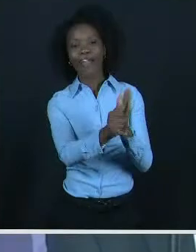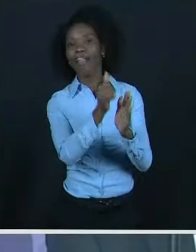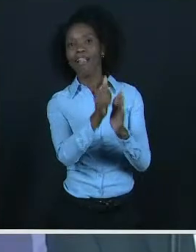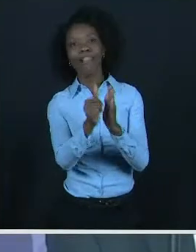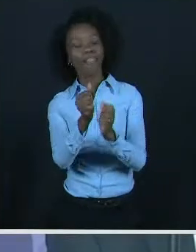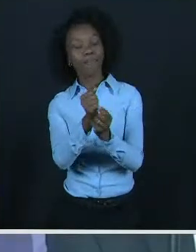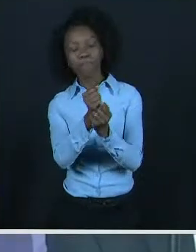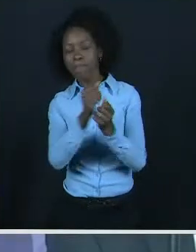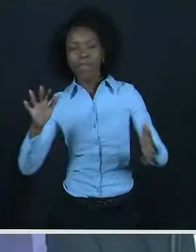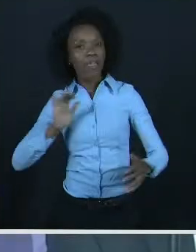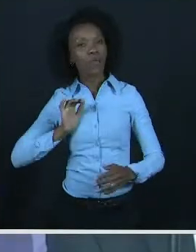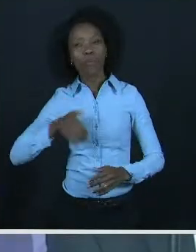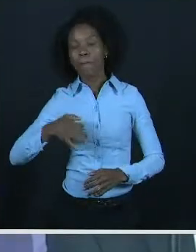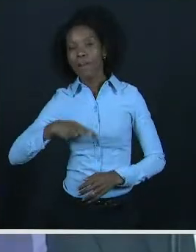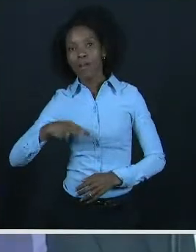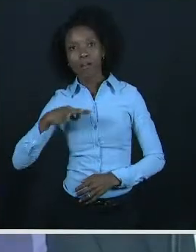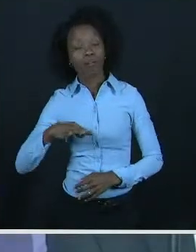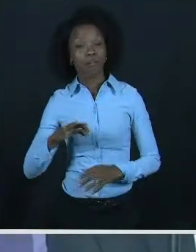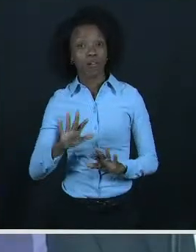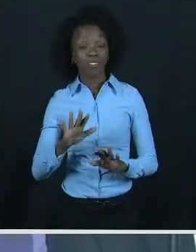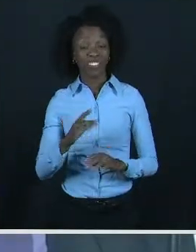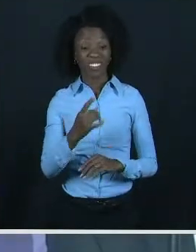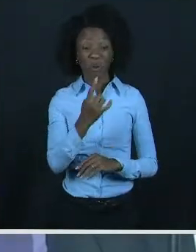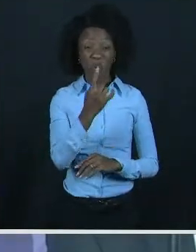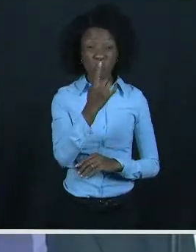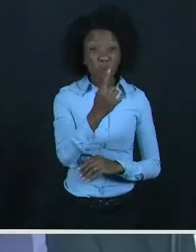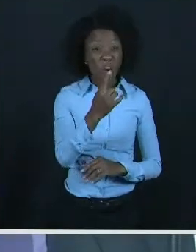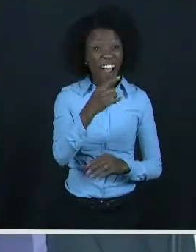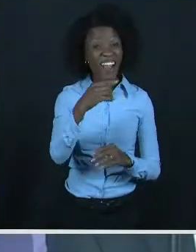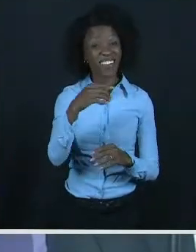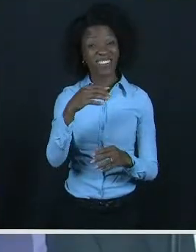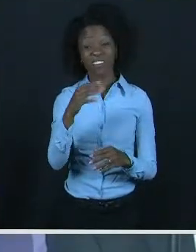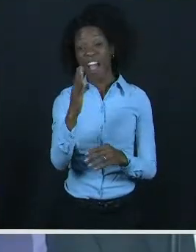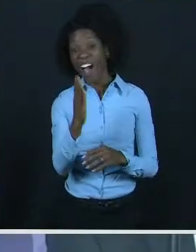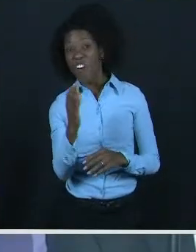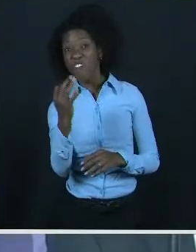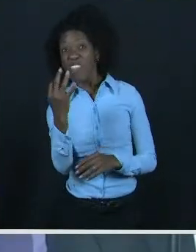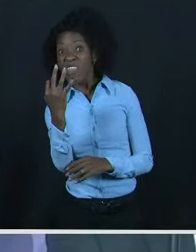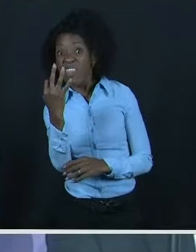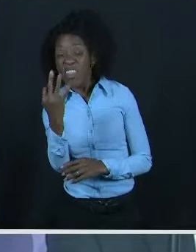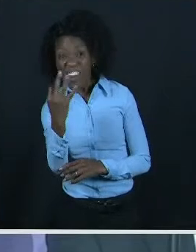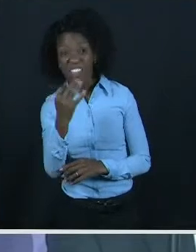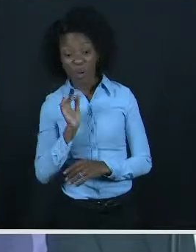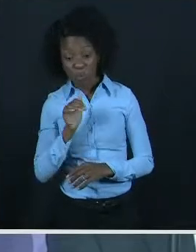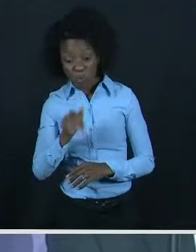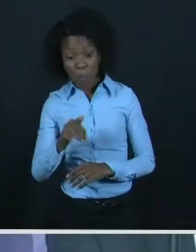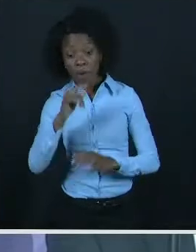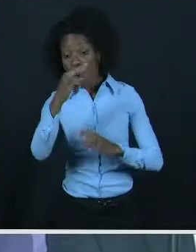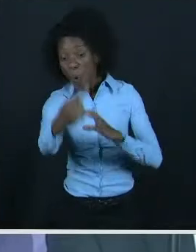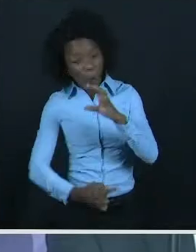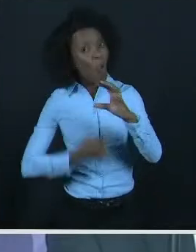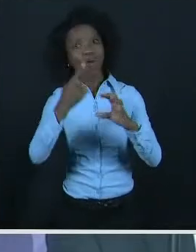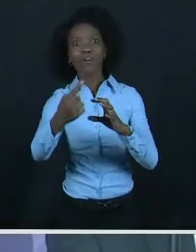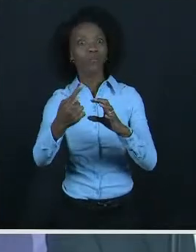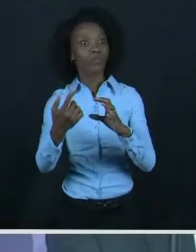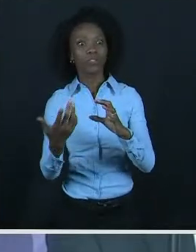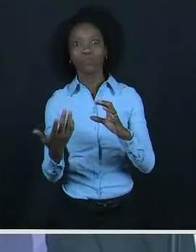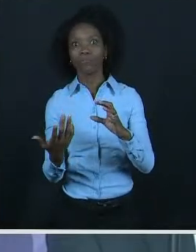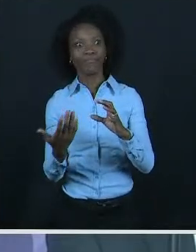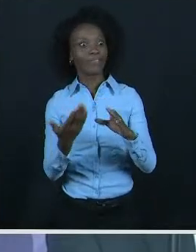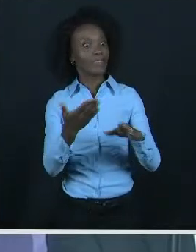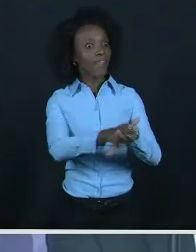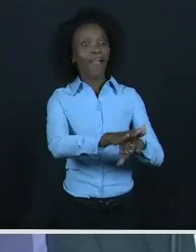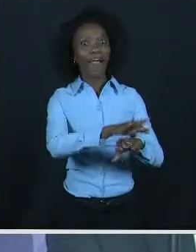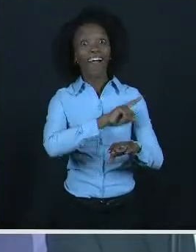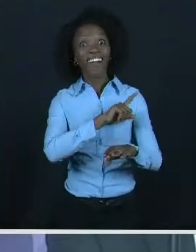3 women and girls globally. So why did the